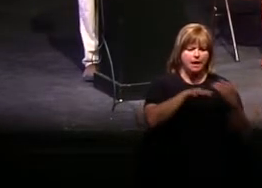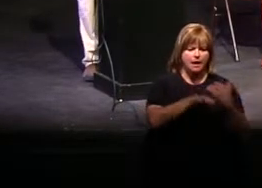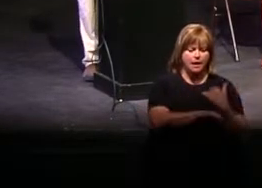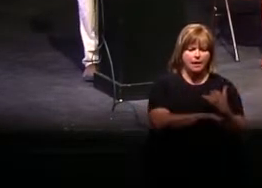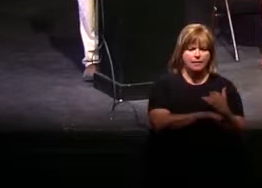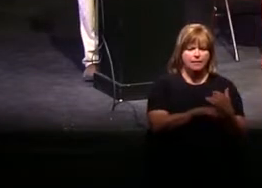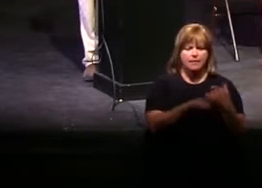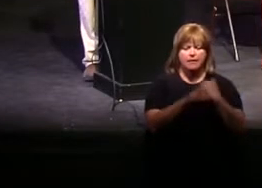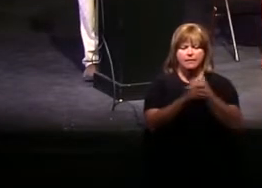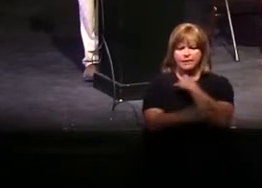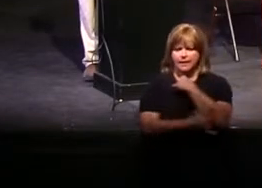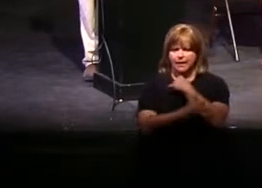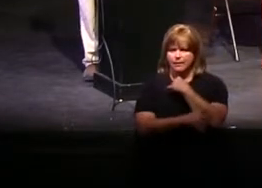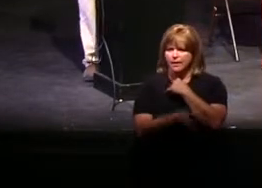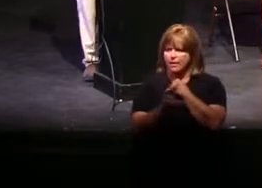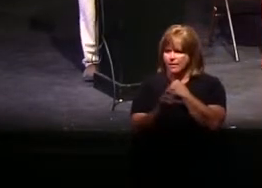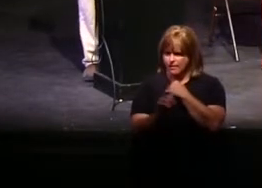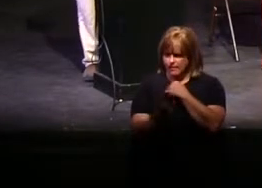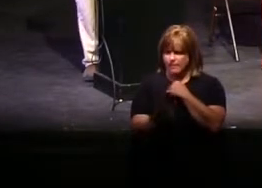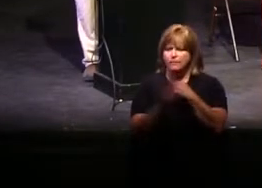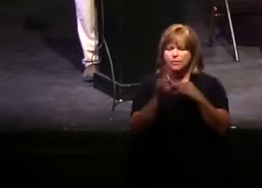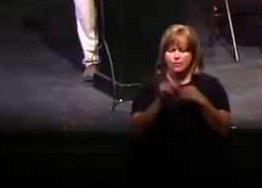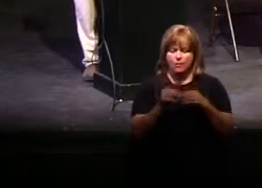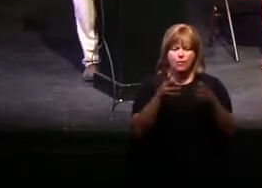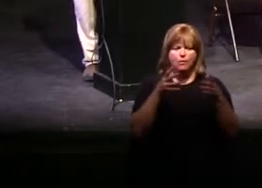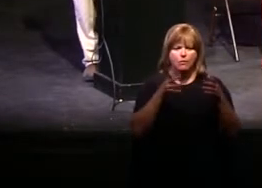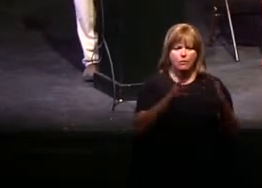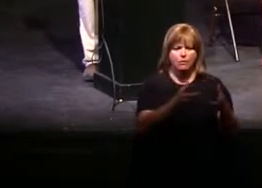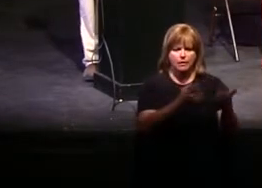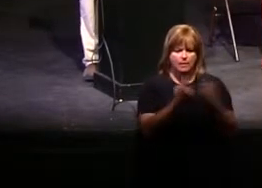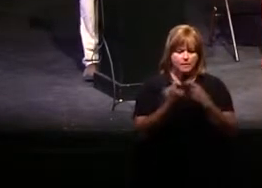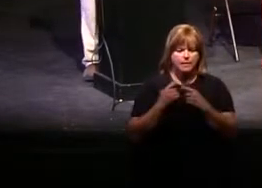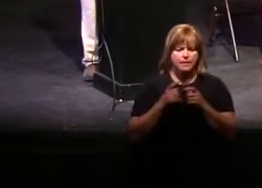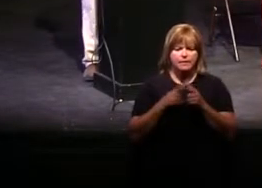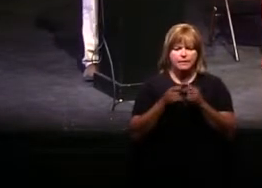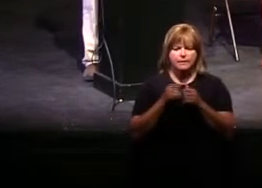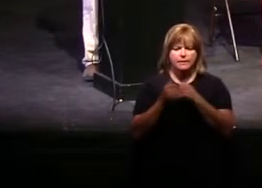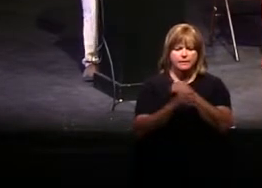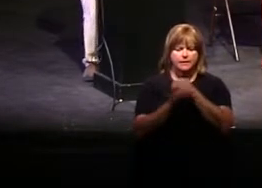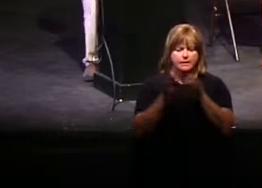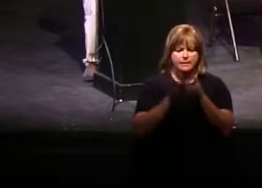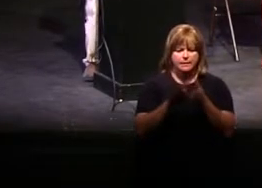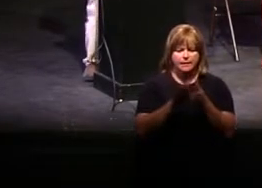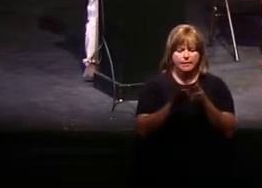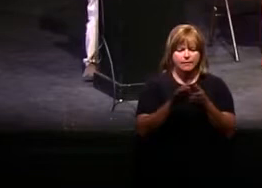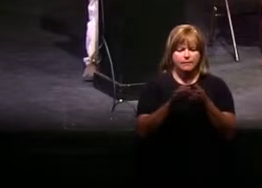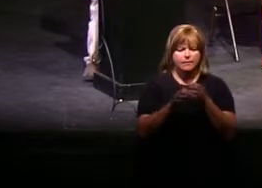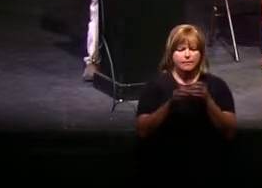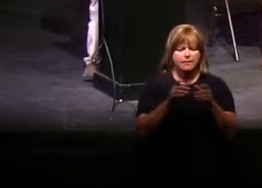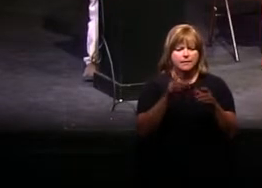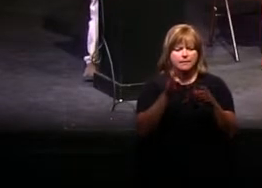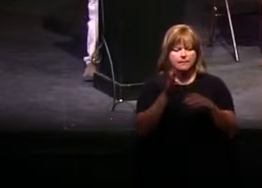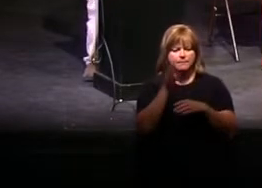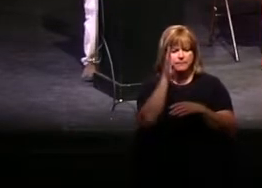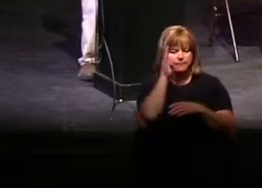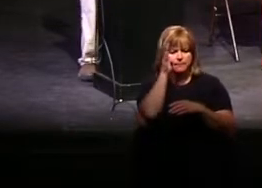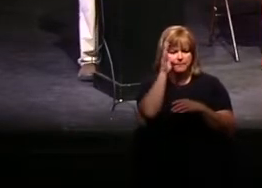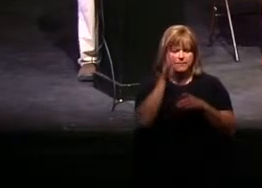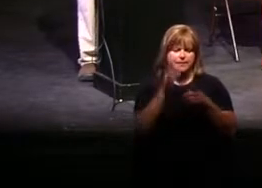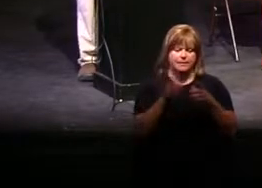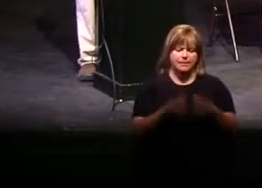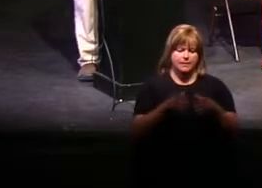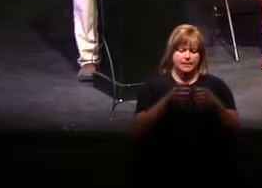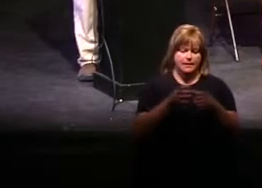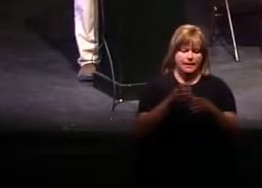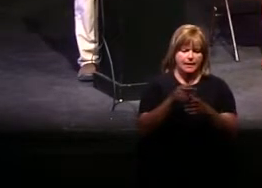of no return. County of August, always somewhere burning, beer can bejeweled barrow pit